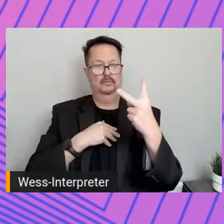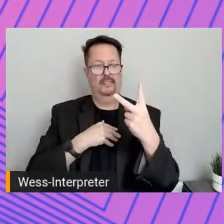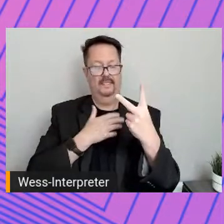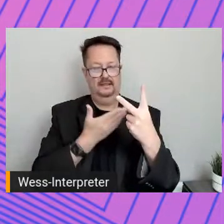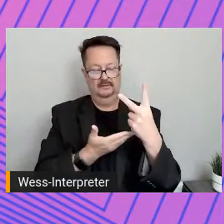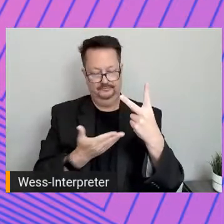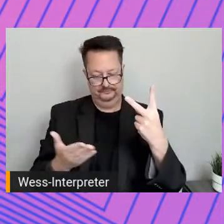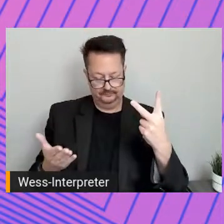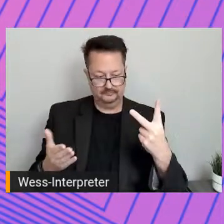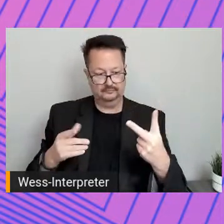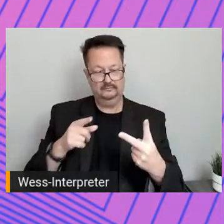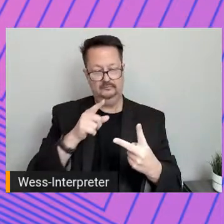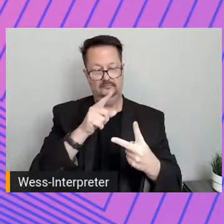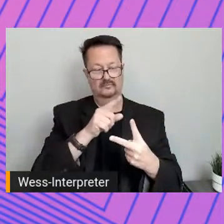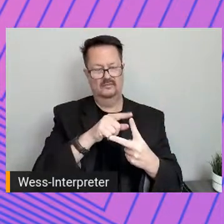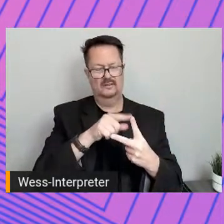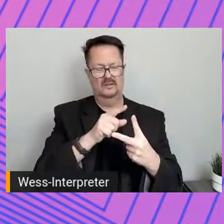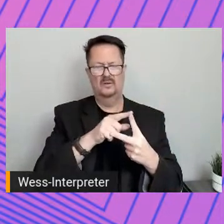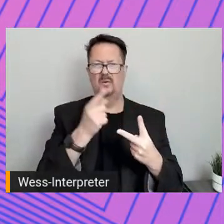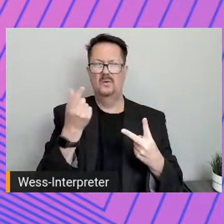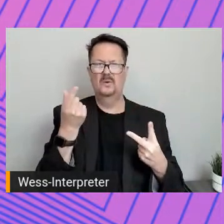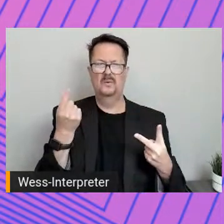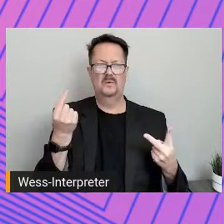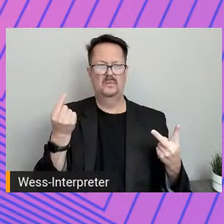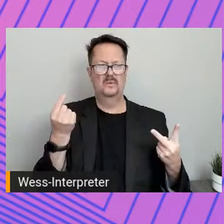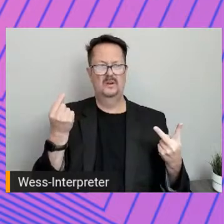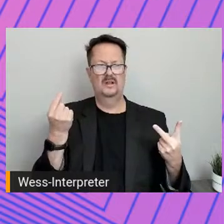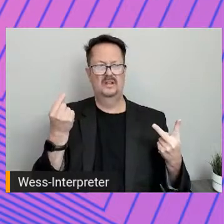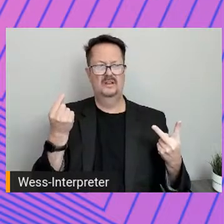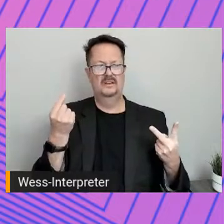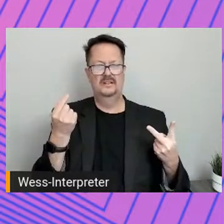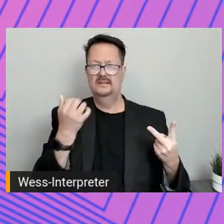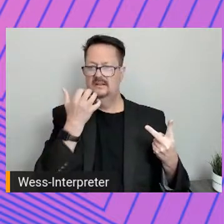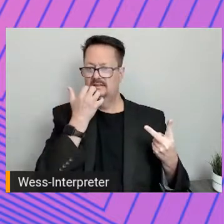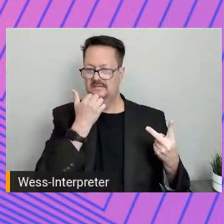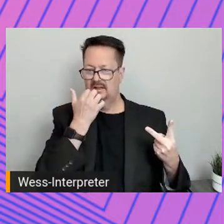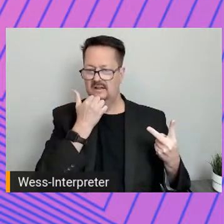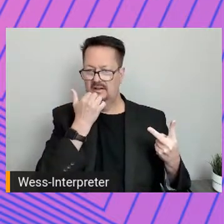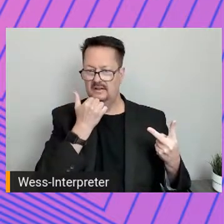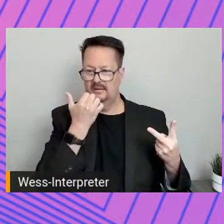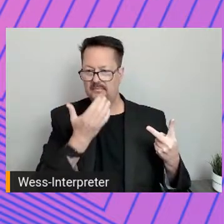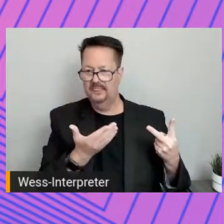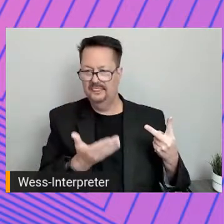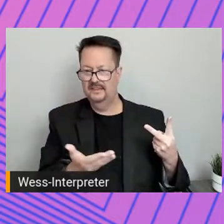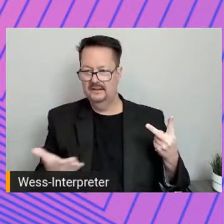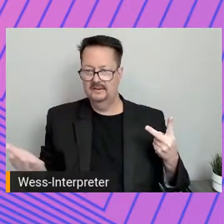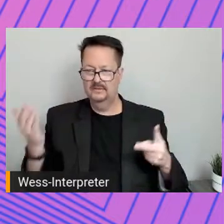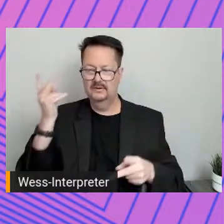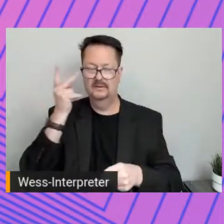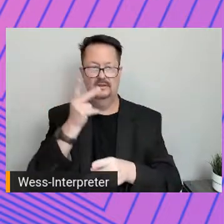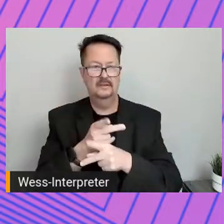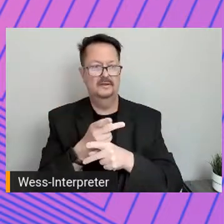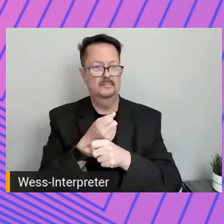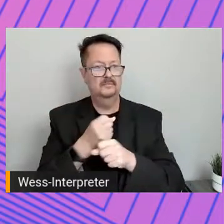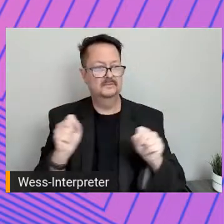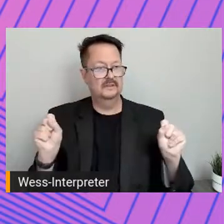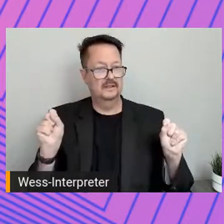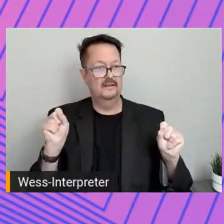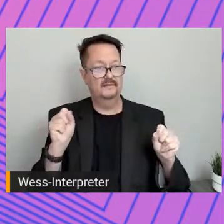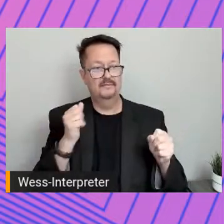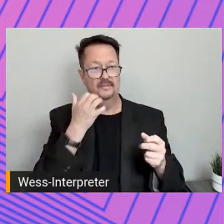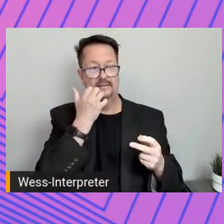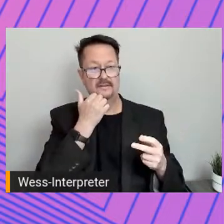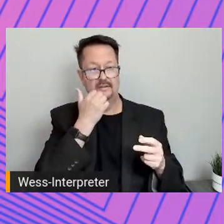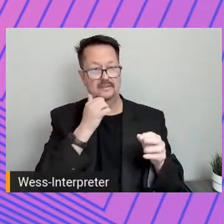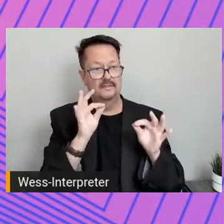thing will be what exactly are you what valuable thing are you trying to keep safe? The value of that particular